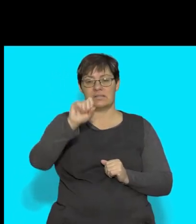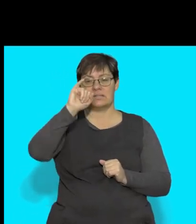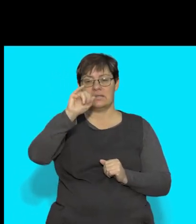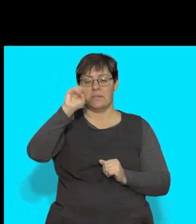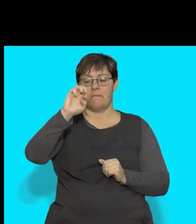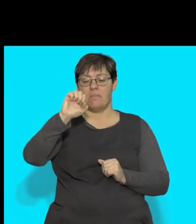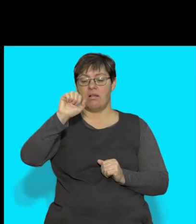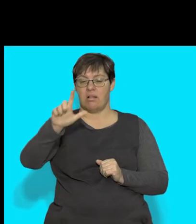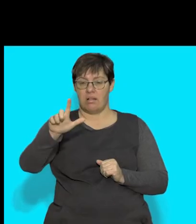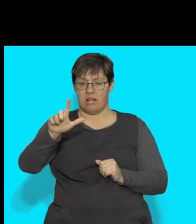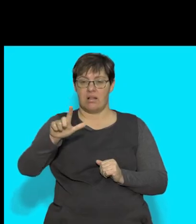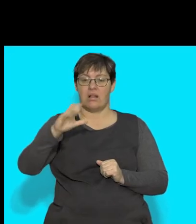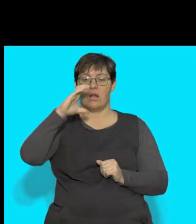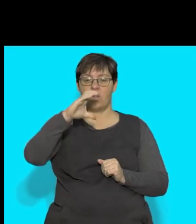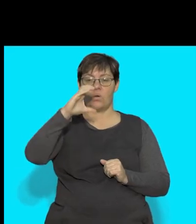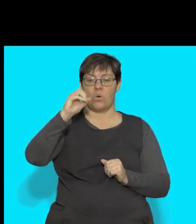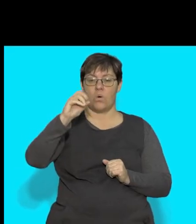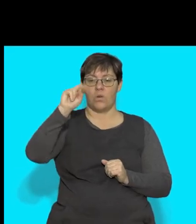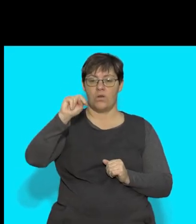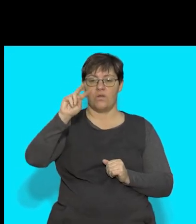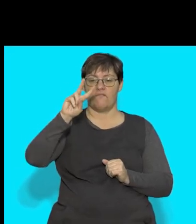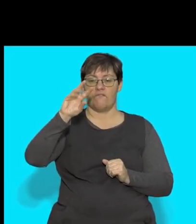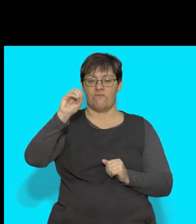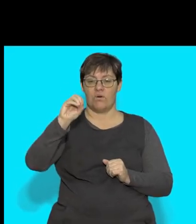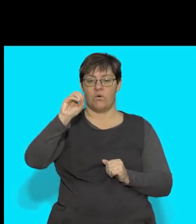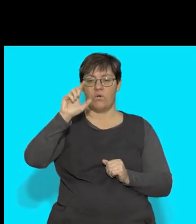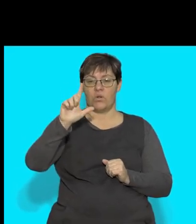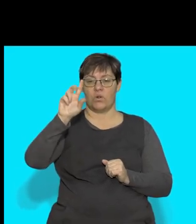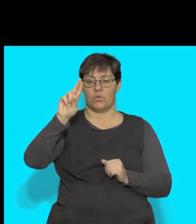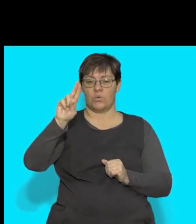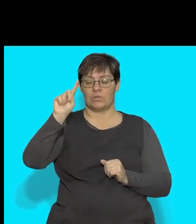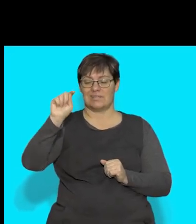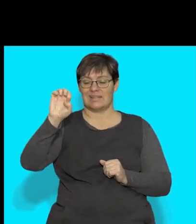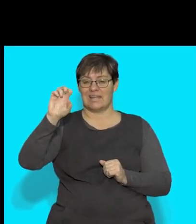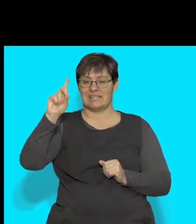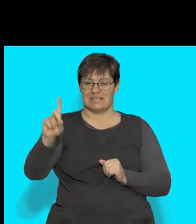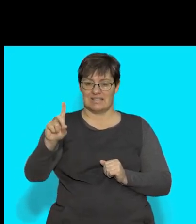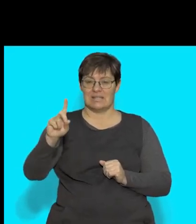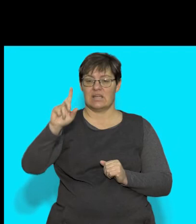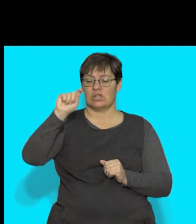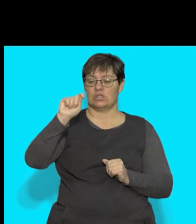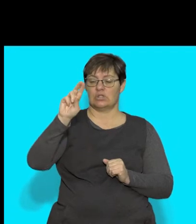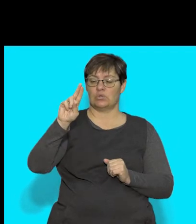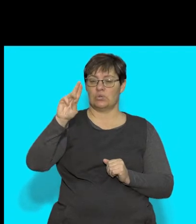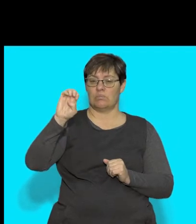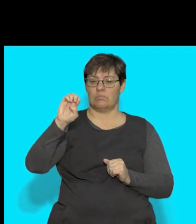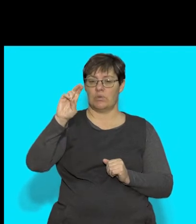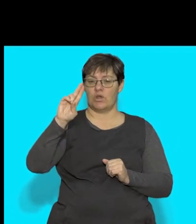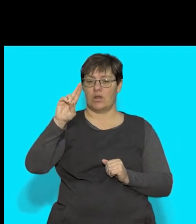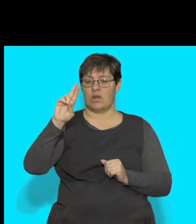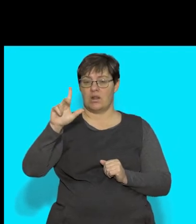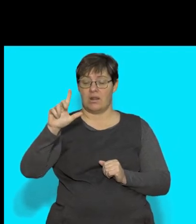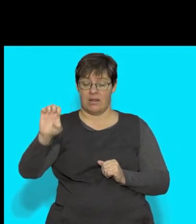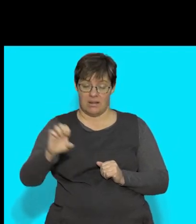tubule. Right, and as I said to you before, proximal, close to the top, convoluted